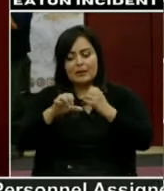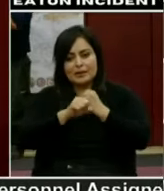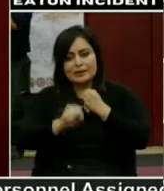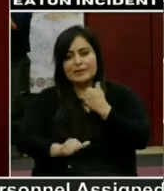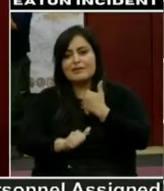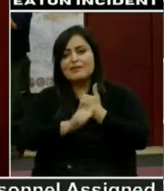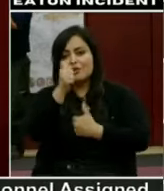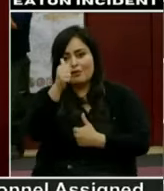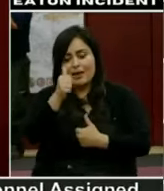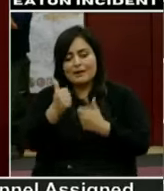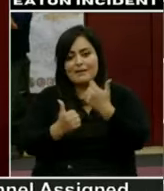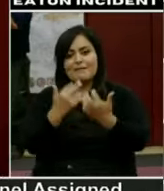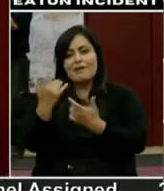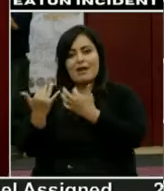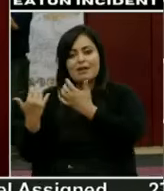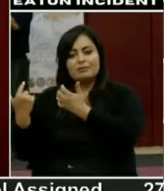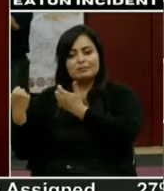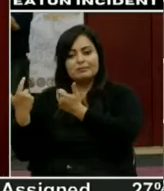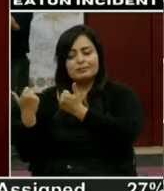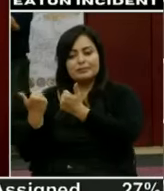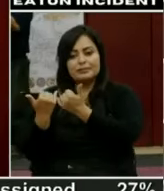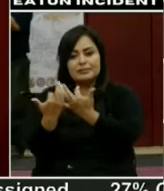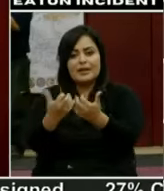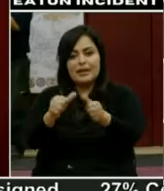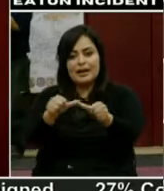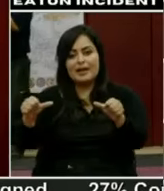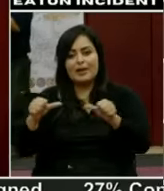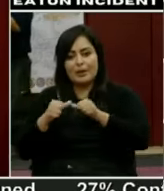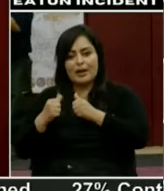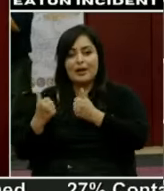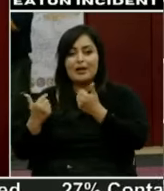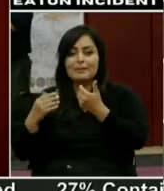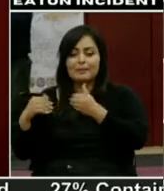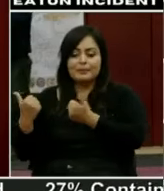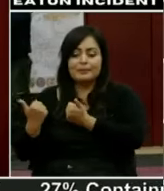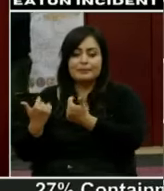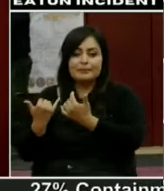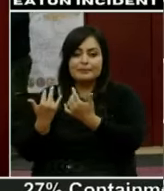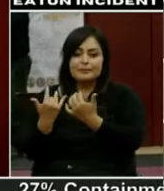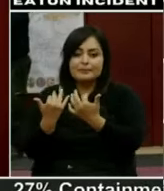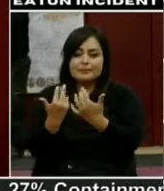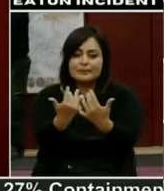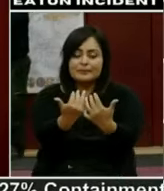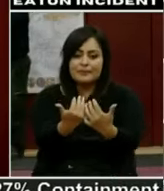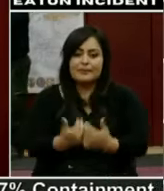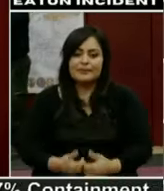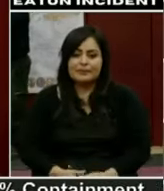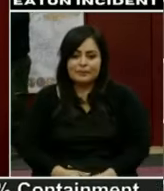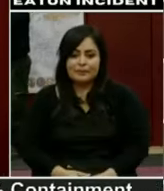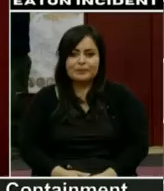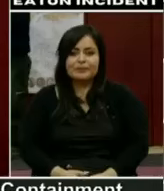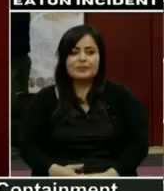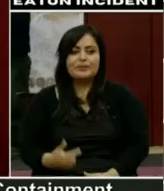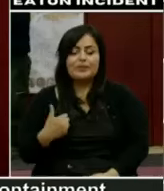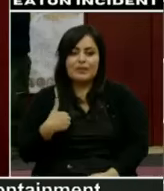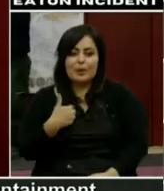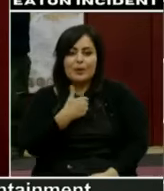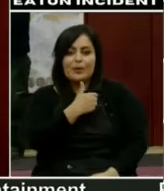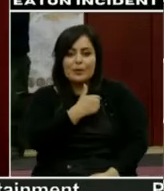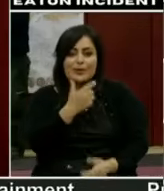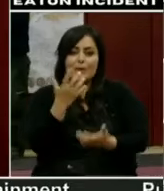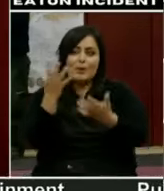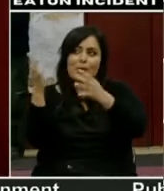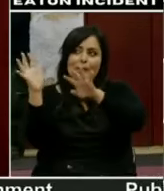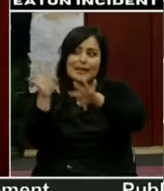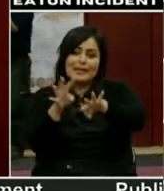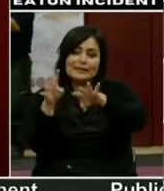the fire getting outside of that area and continuing to move. Things that will limit our ability to do that would be the winds,